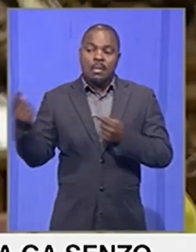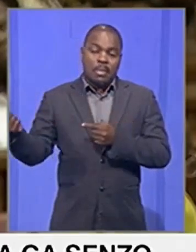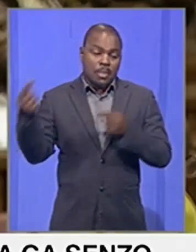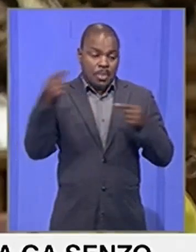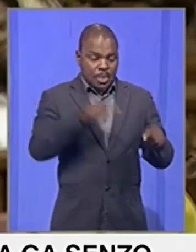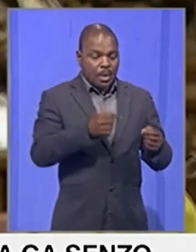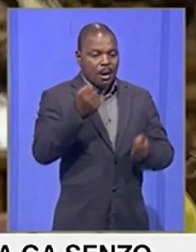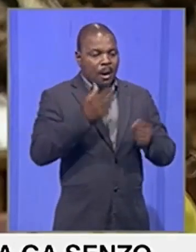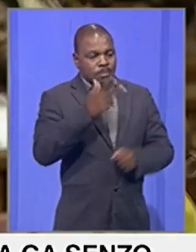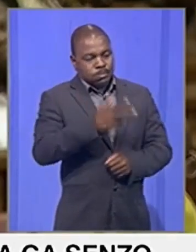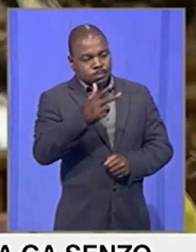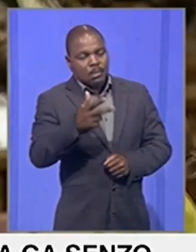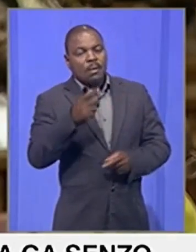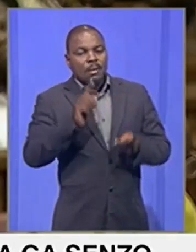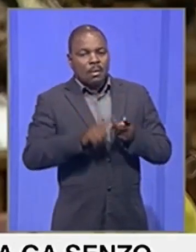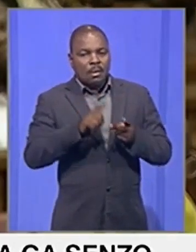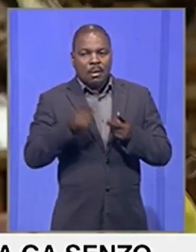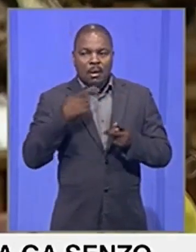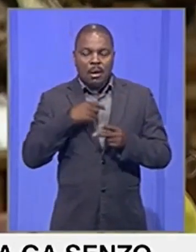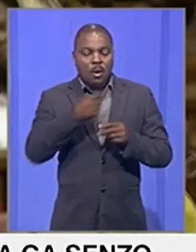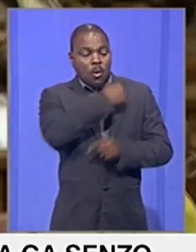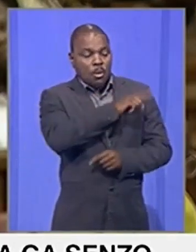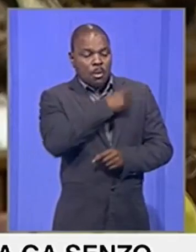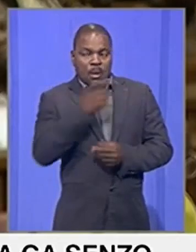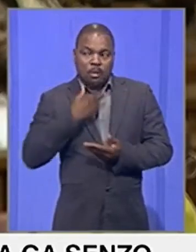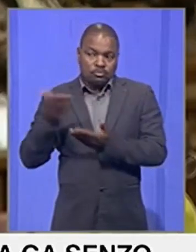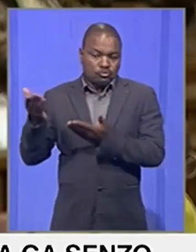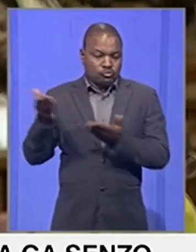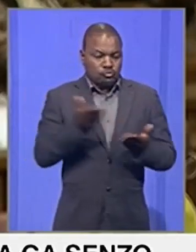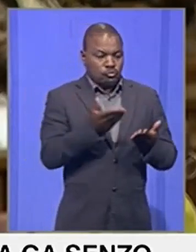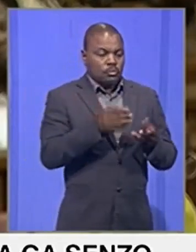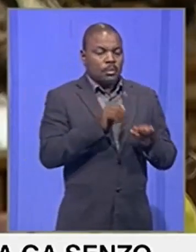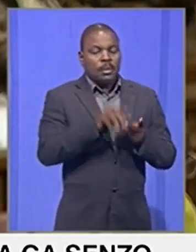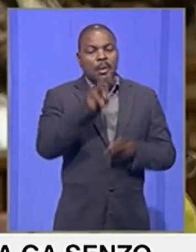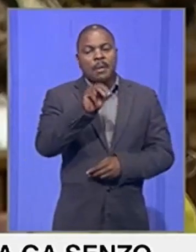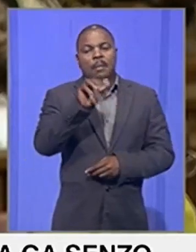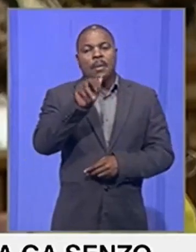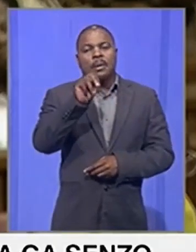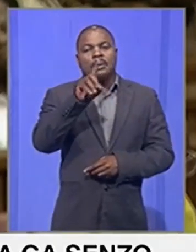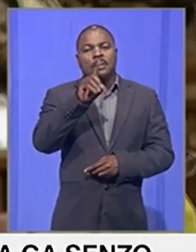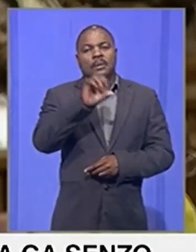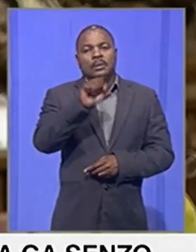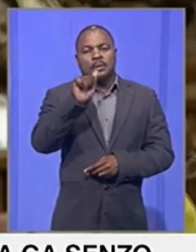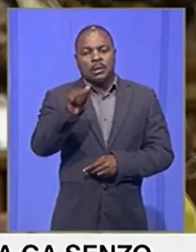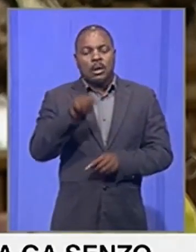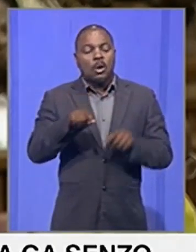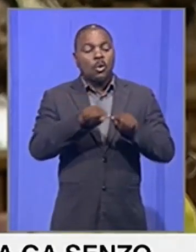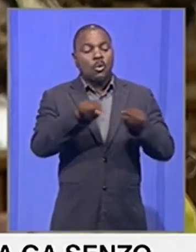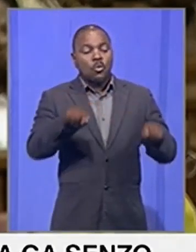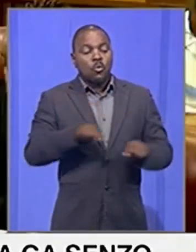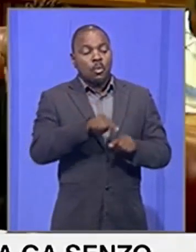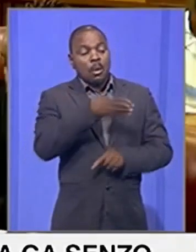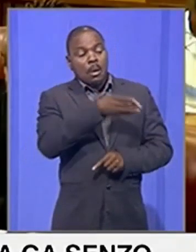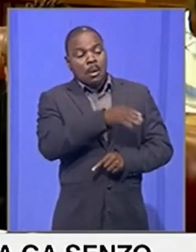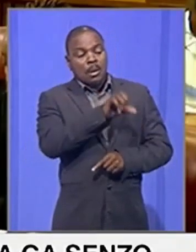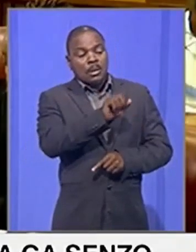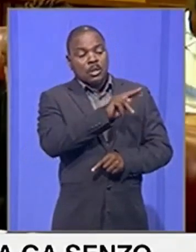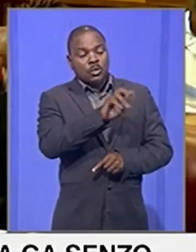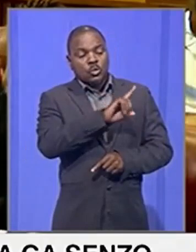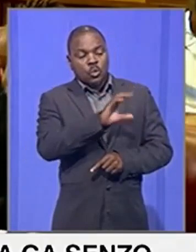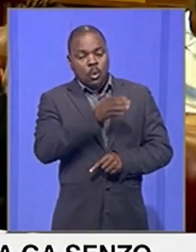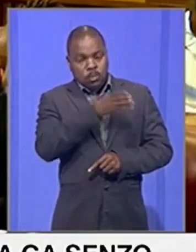parked. I took them inside to the hospital and I took Mandisa to the room where Senzo was. Thwala o ne